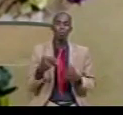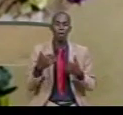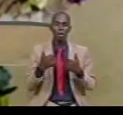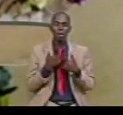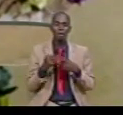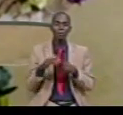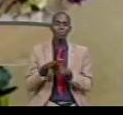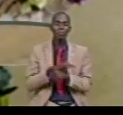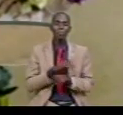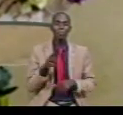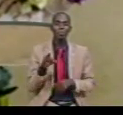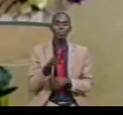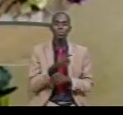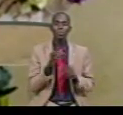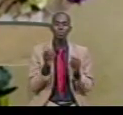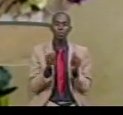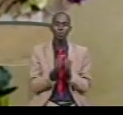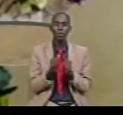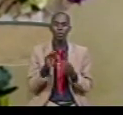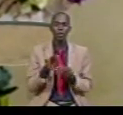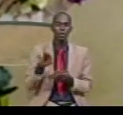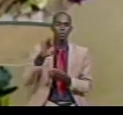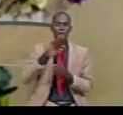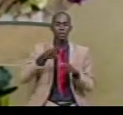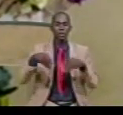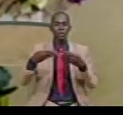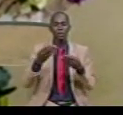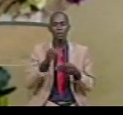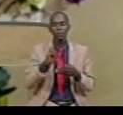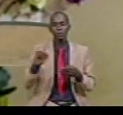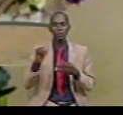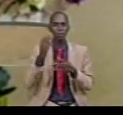you with spirit-giving vision,